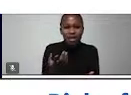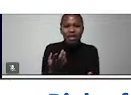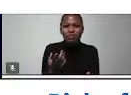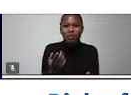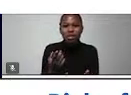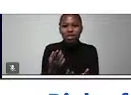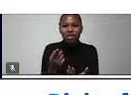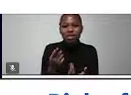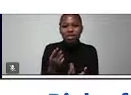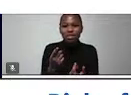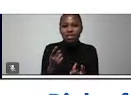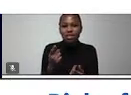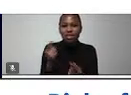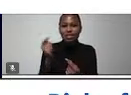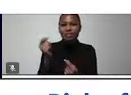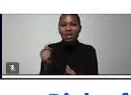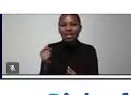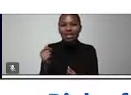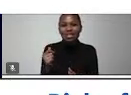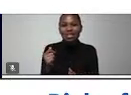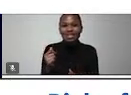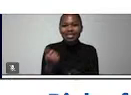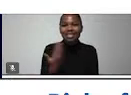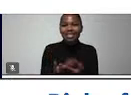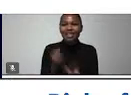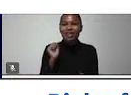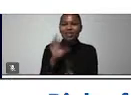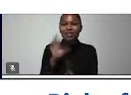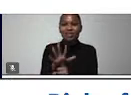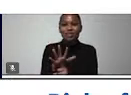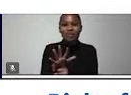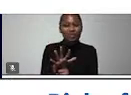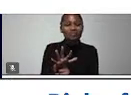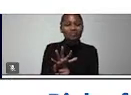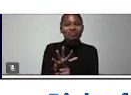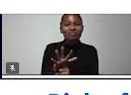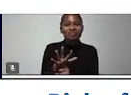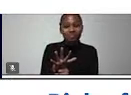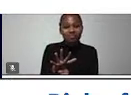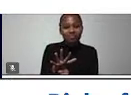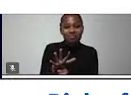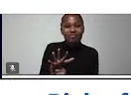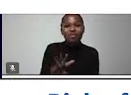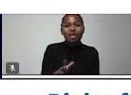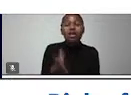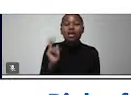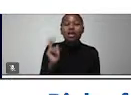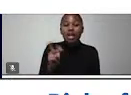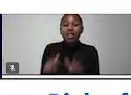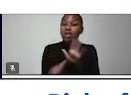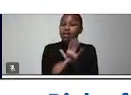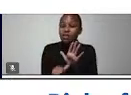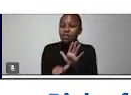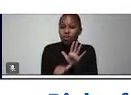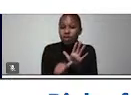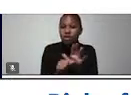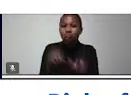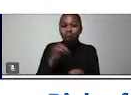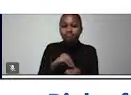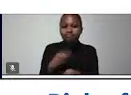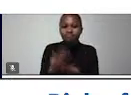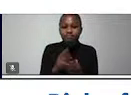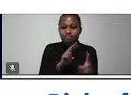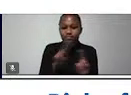know, severely, you know, affected in this regard. And another important issue to note is the fact that